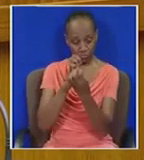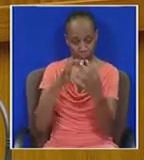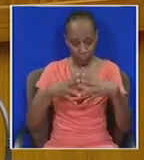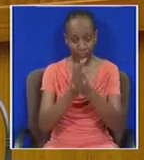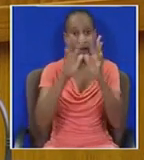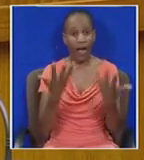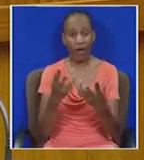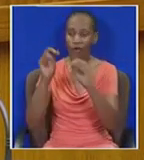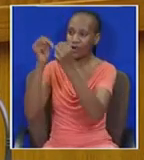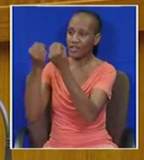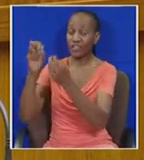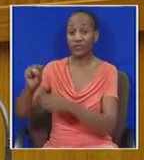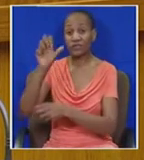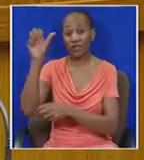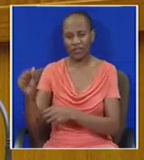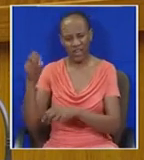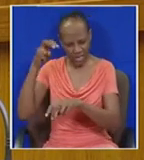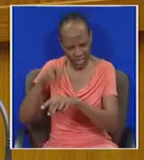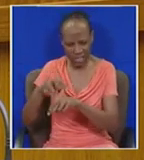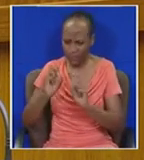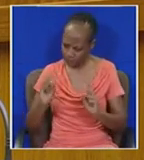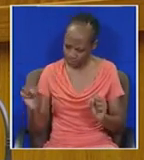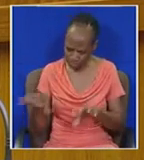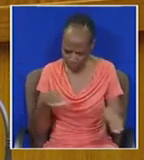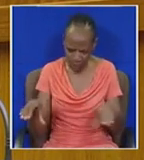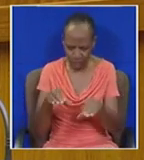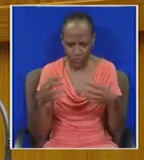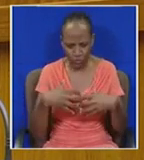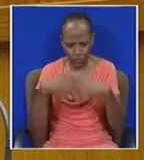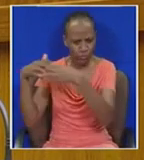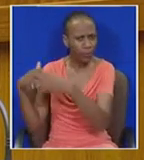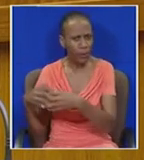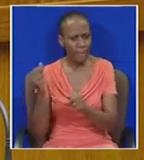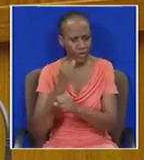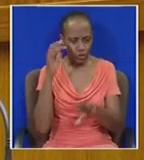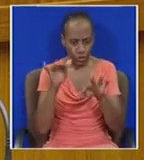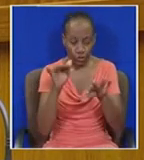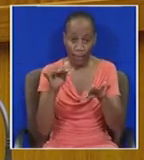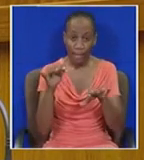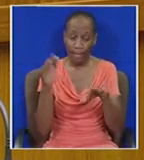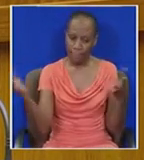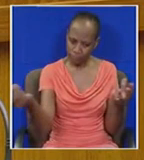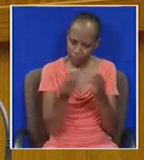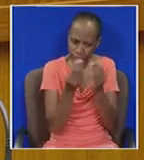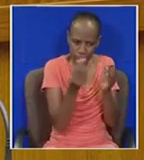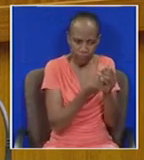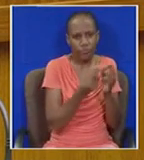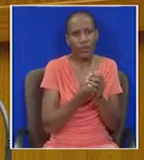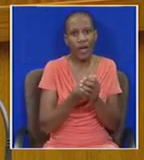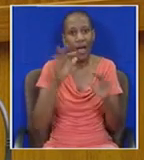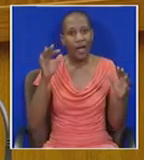the revival of an activist citizenry engaged in patriotism and nation